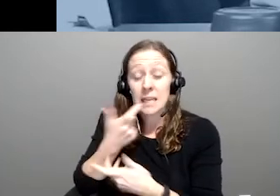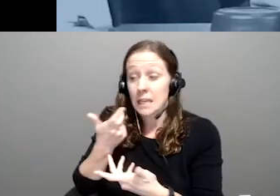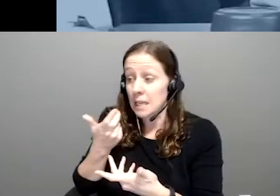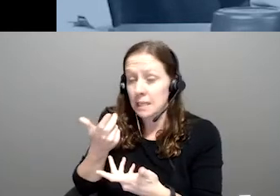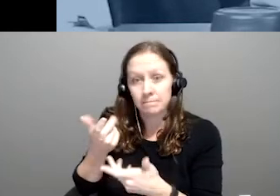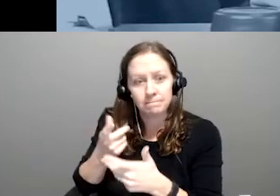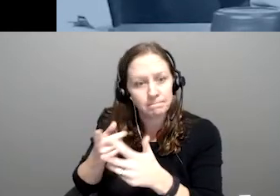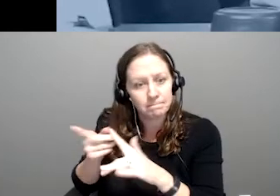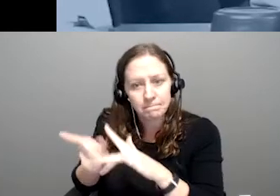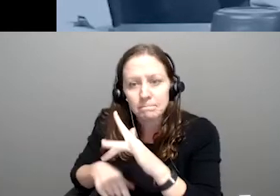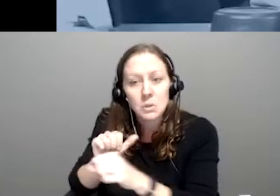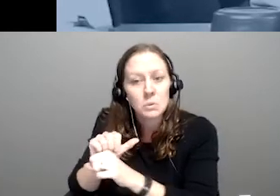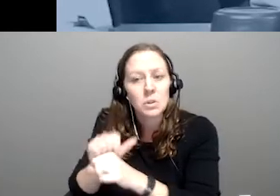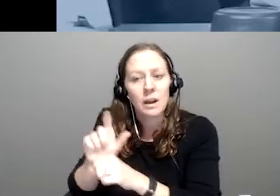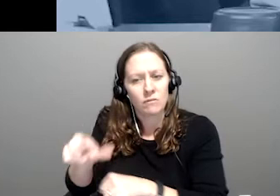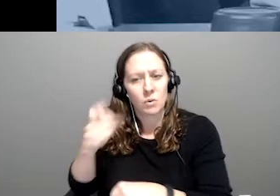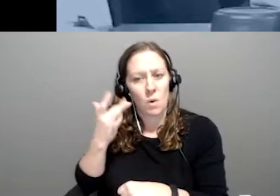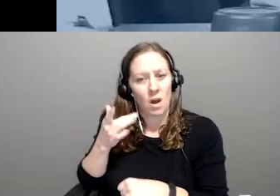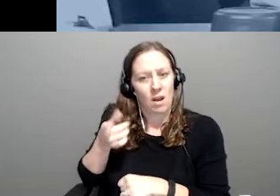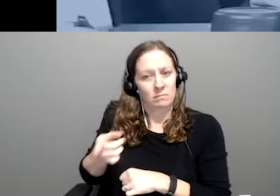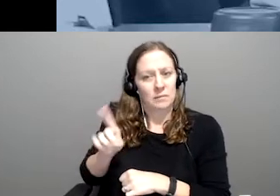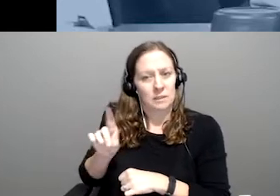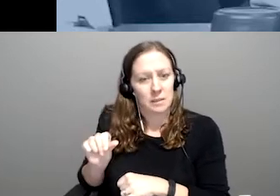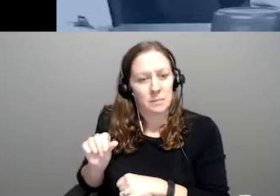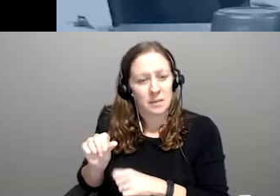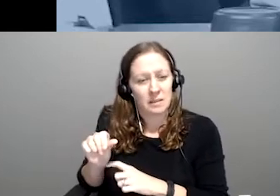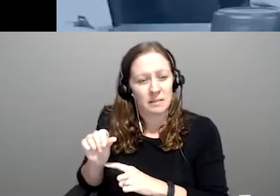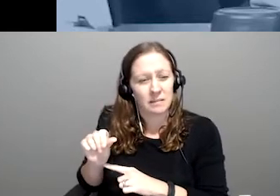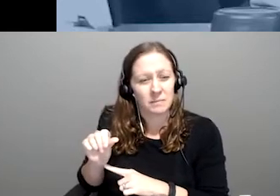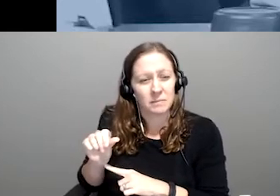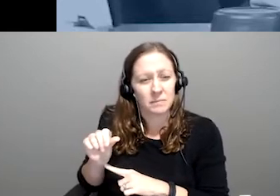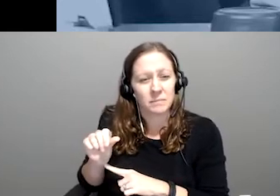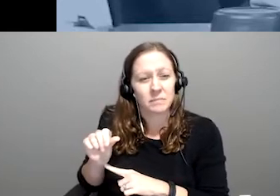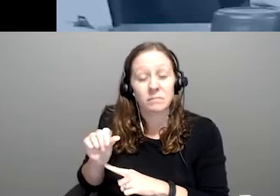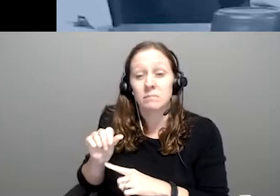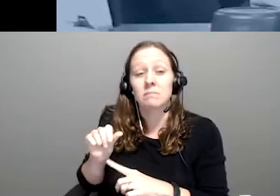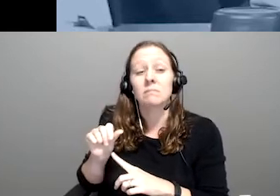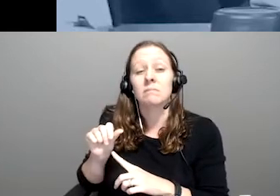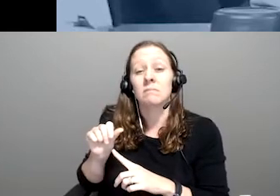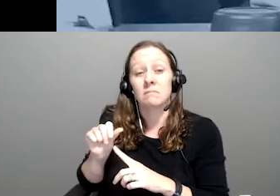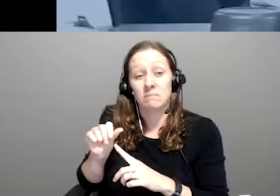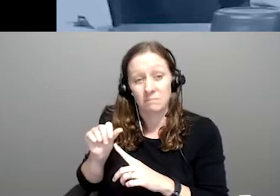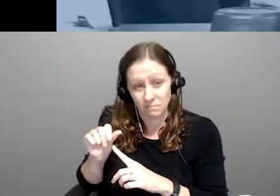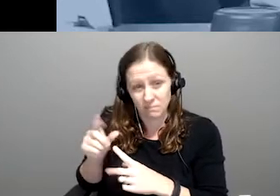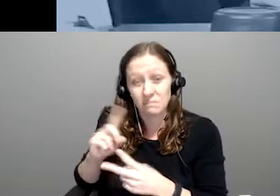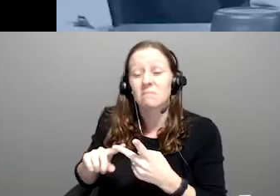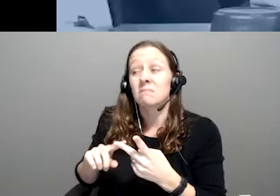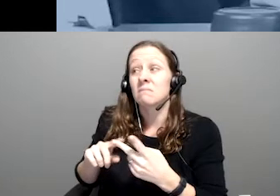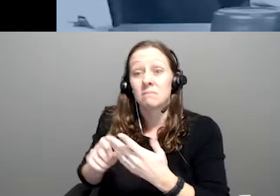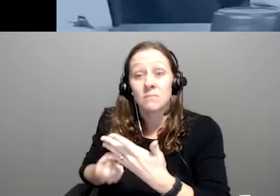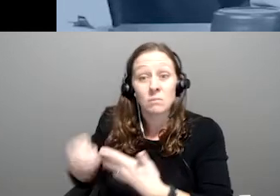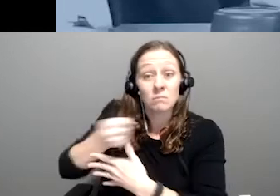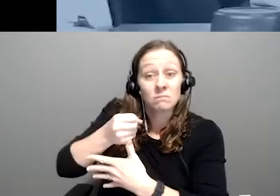as a result of their disabling health condition, which is what we refer to as absenteeism. They are more likely to report being denied a promotion